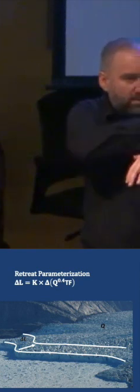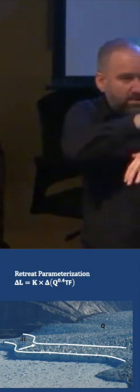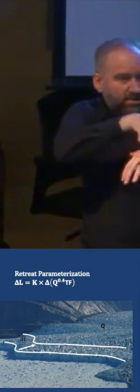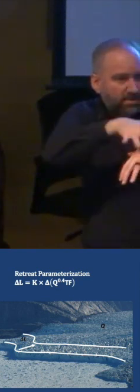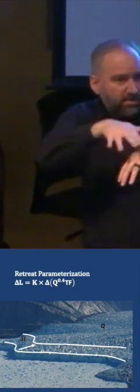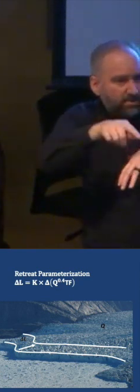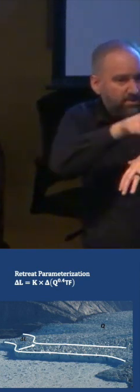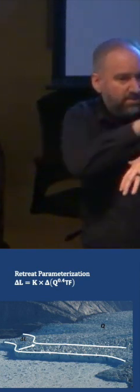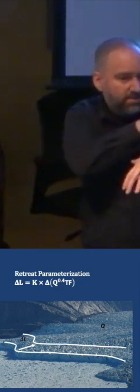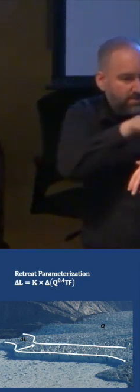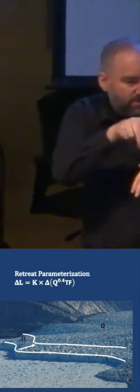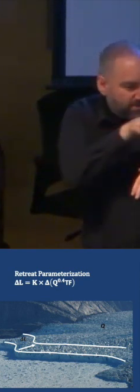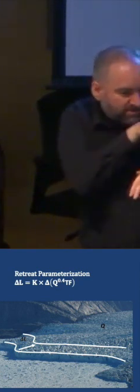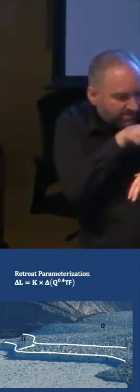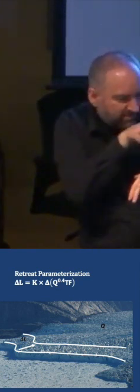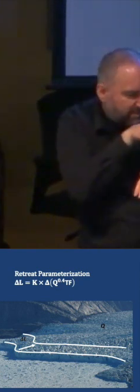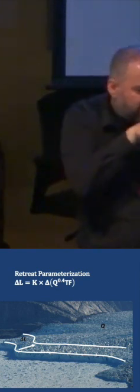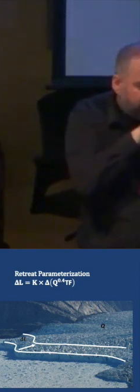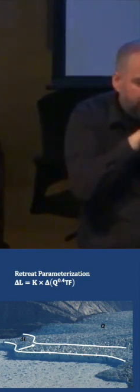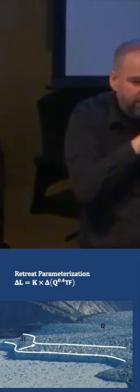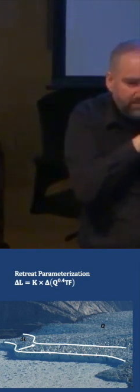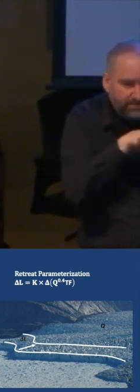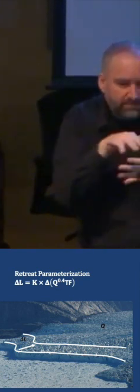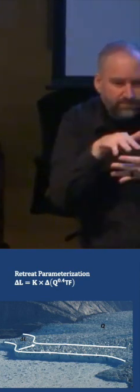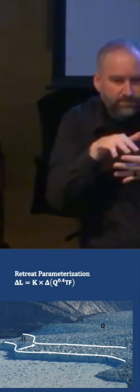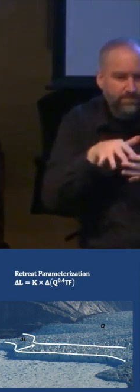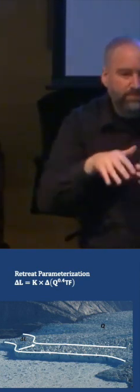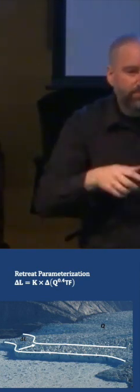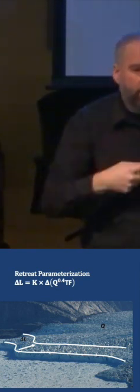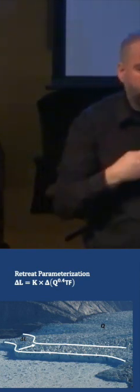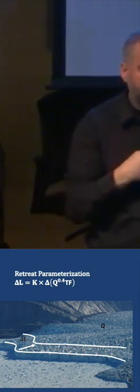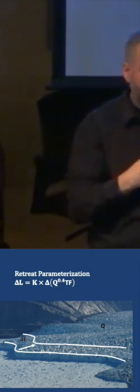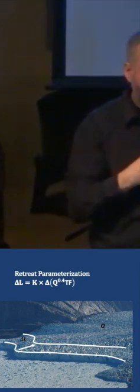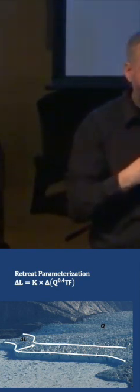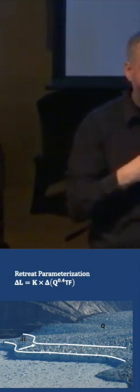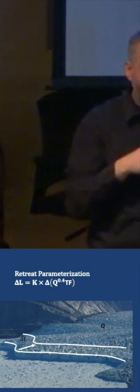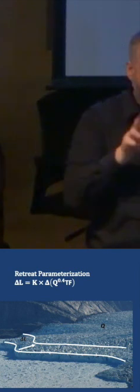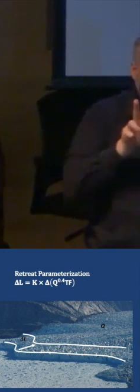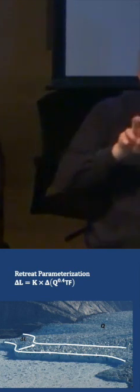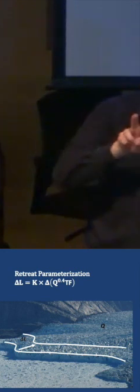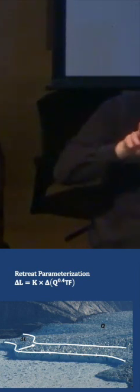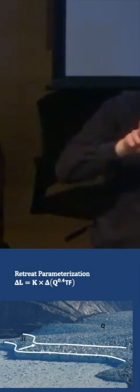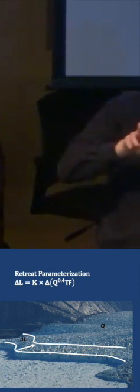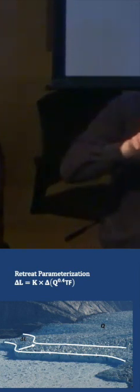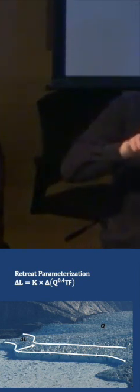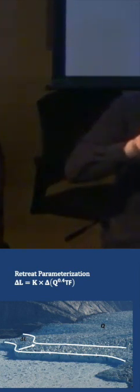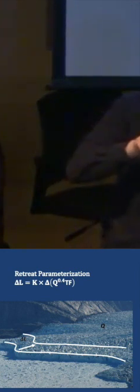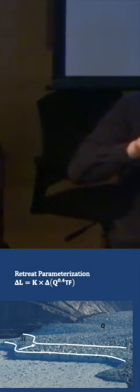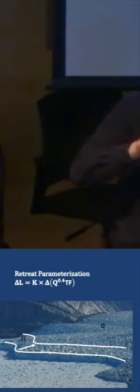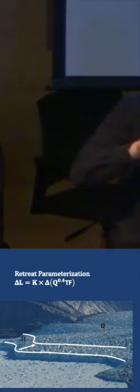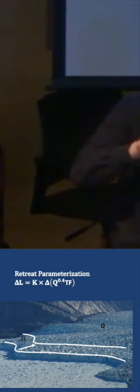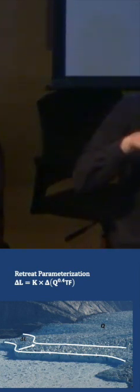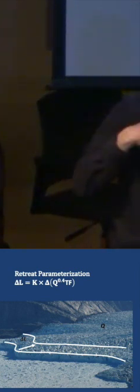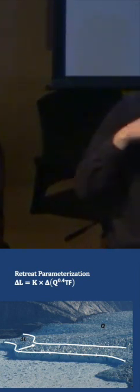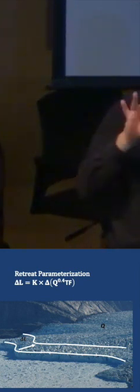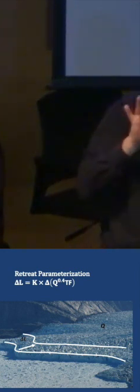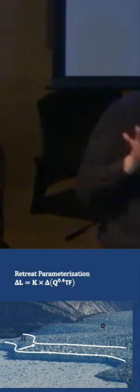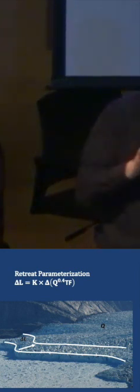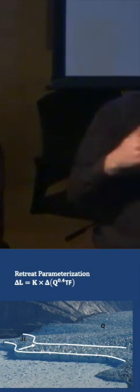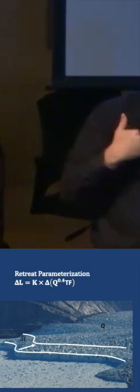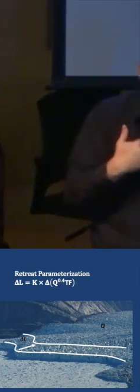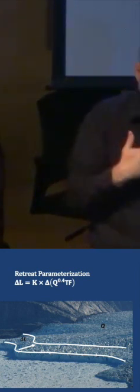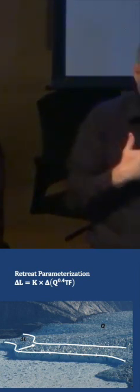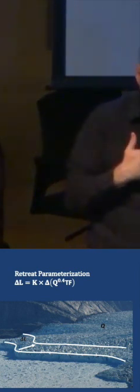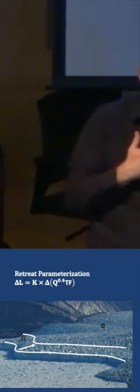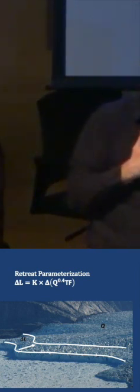stands for ocean thermal forcing, and so we can specify a retreat. And I want to show, and we did this